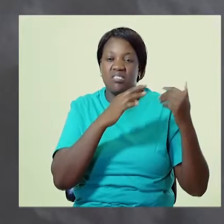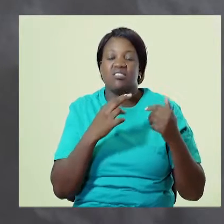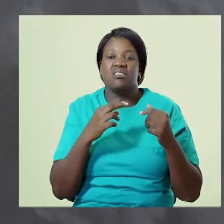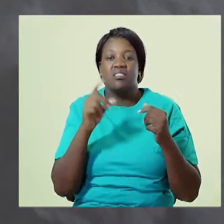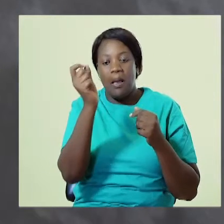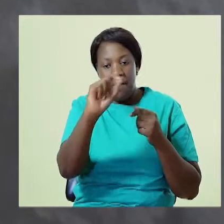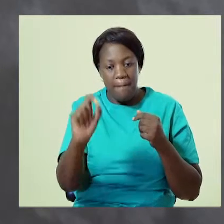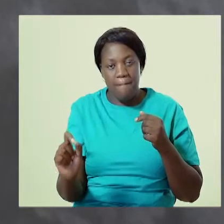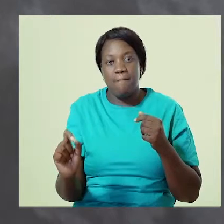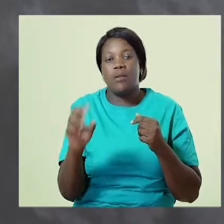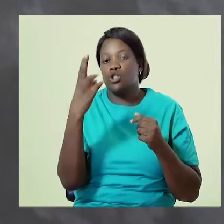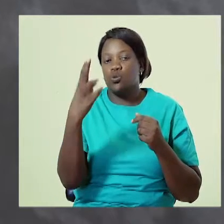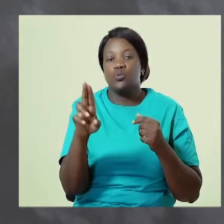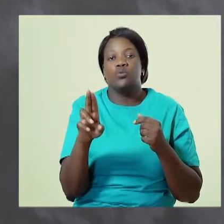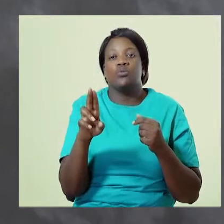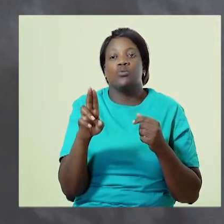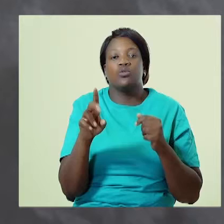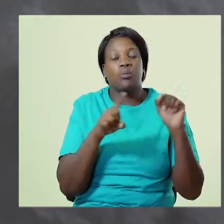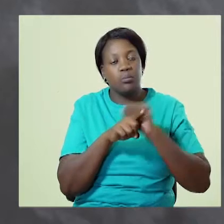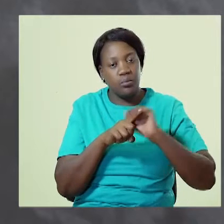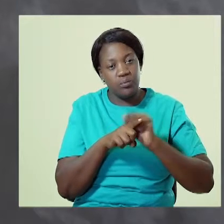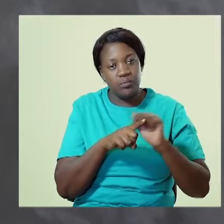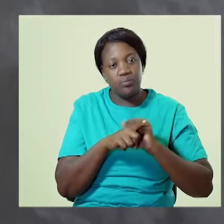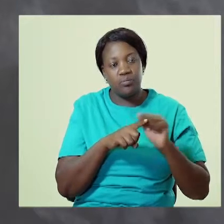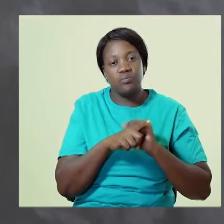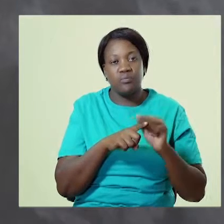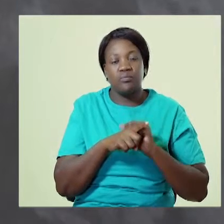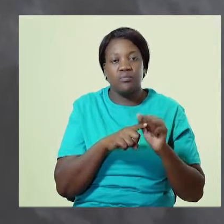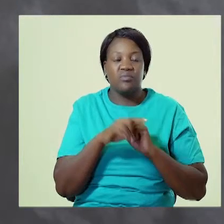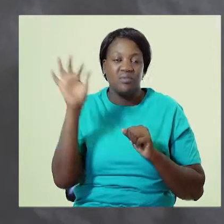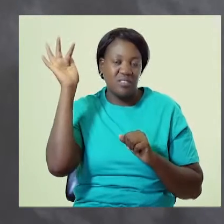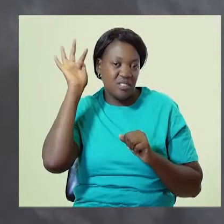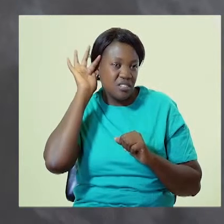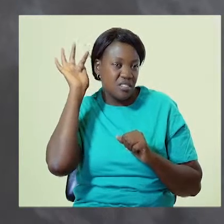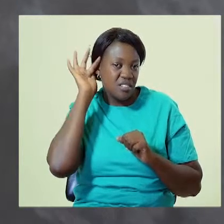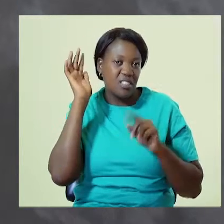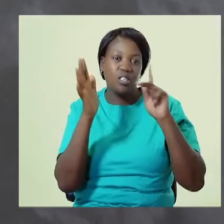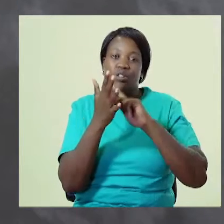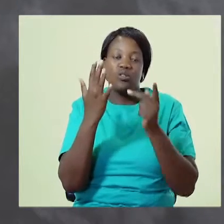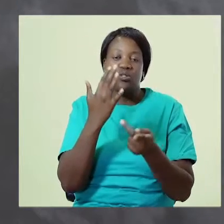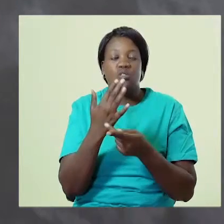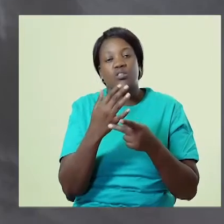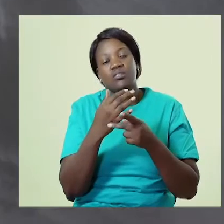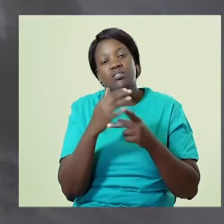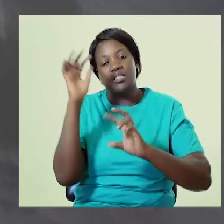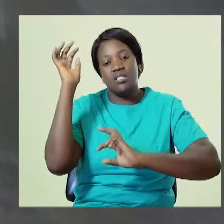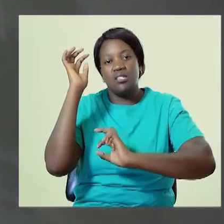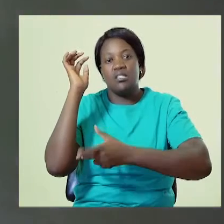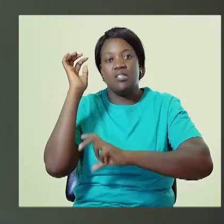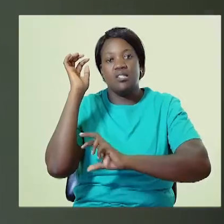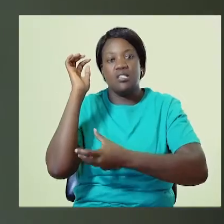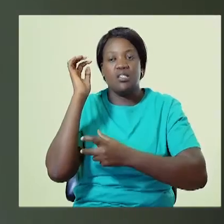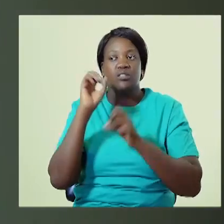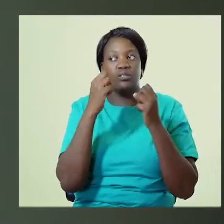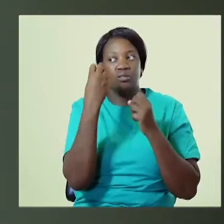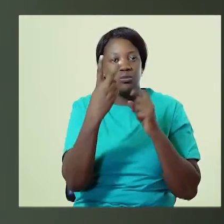ink. Now, this takes practice. So listen to English programs on the radio. 2 things are